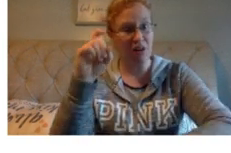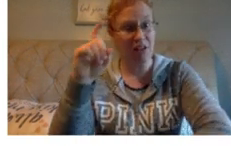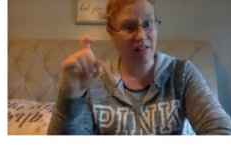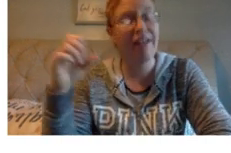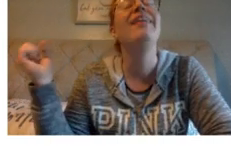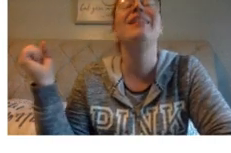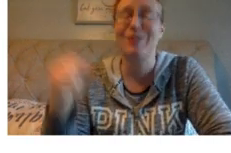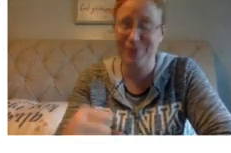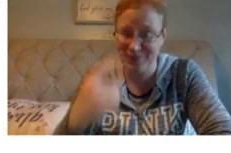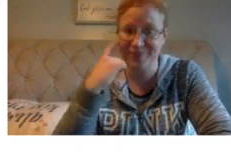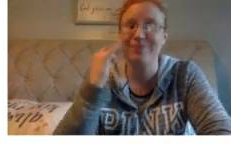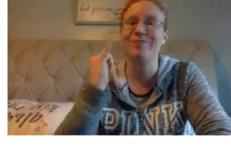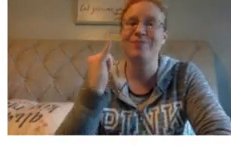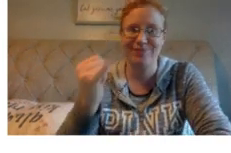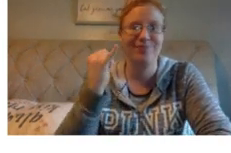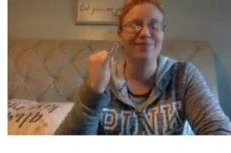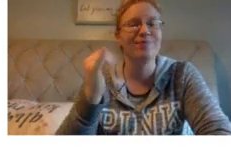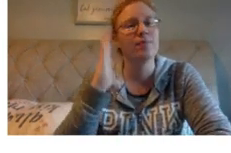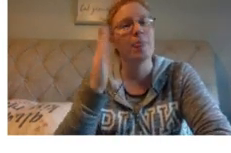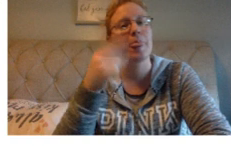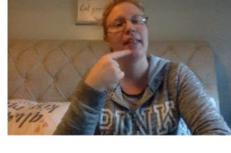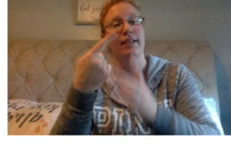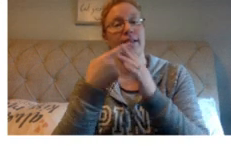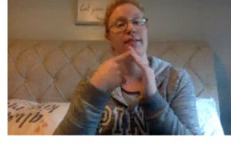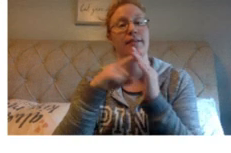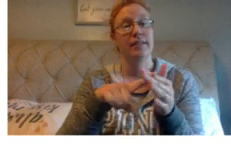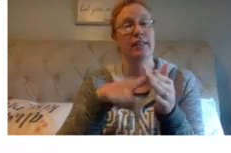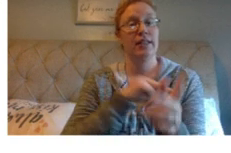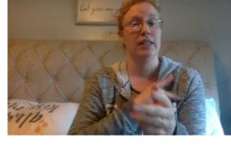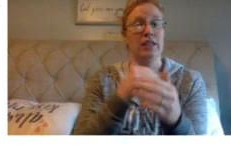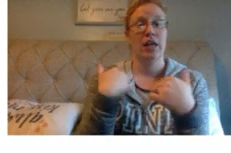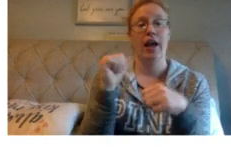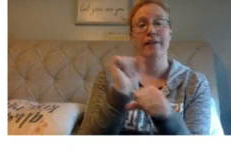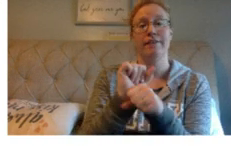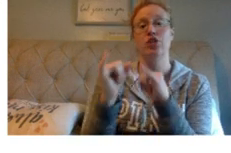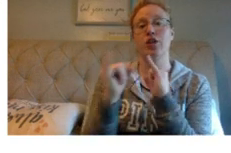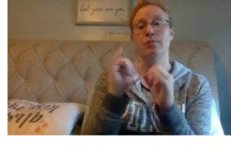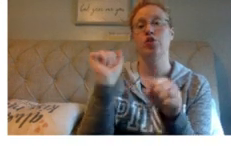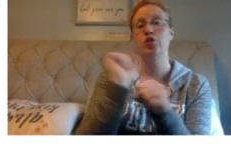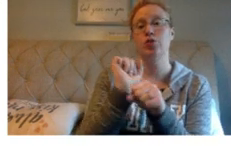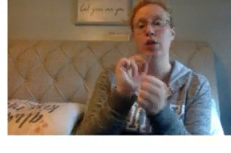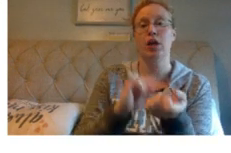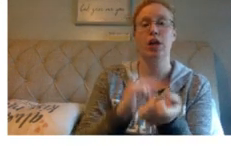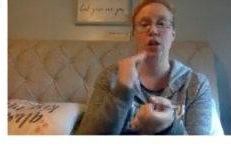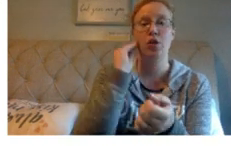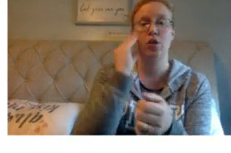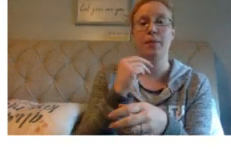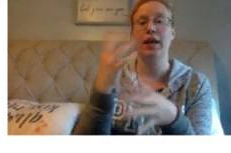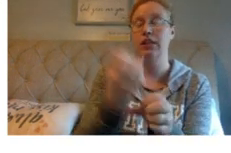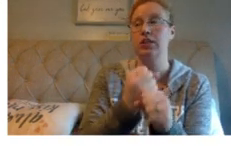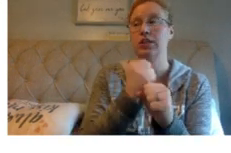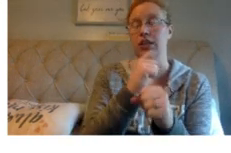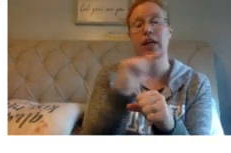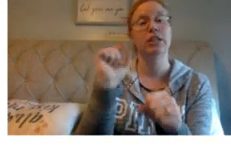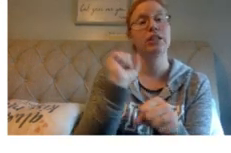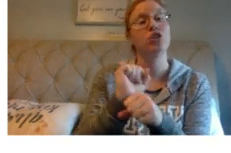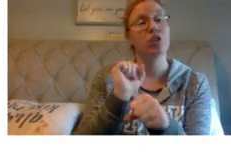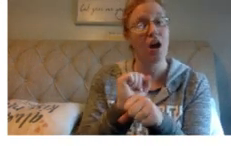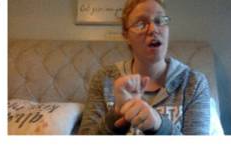I think so too. We'll say in the beginning, Keisha has a job interview to work at the nursing home and she gets the job.